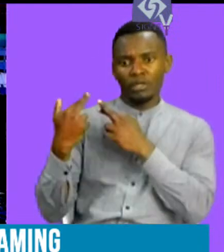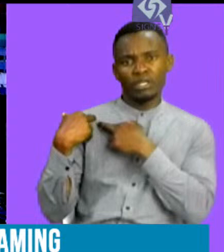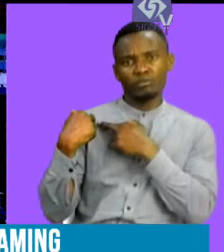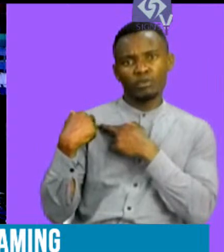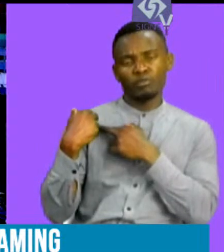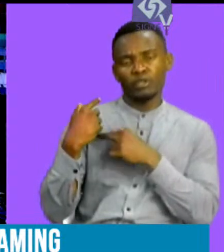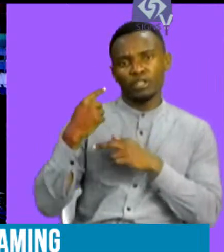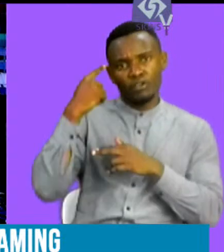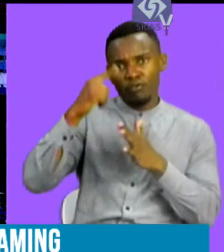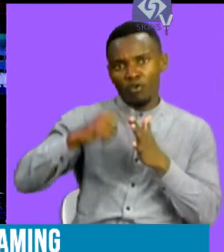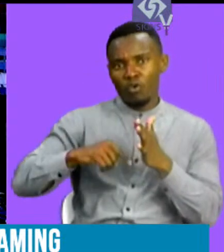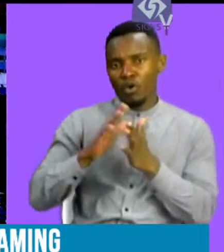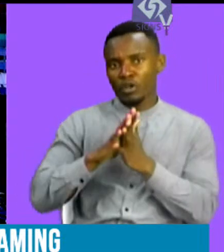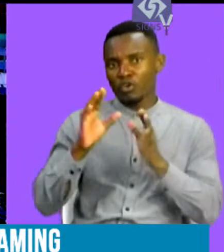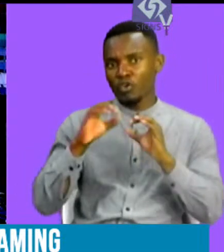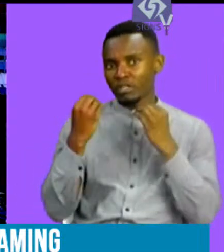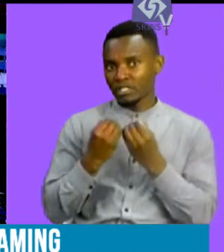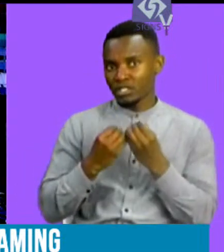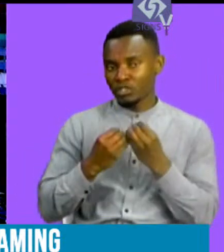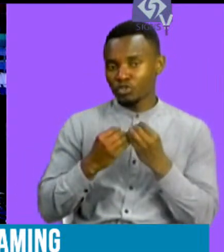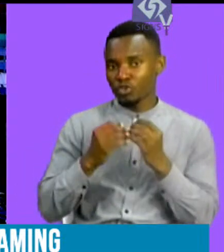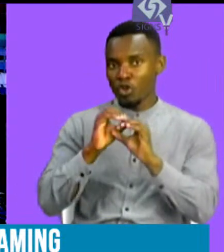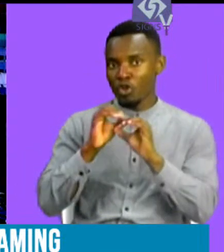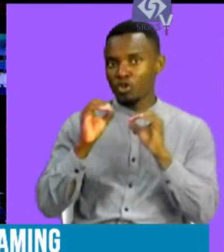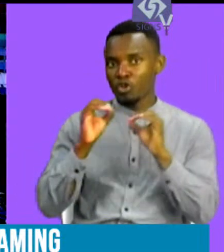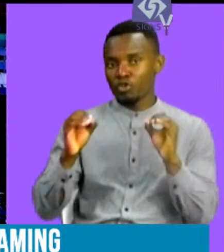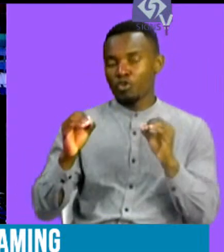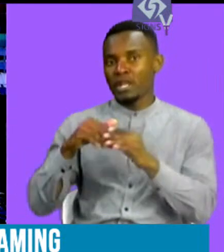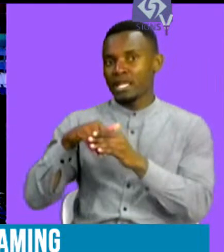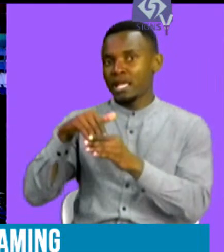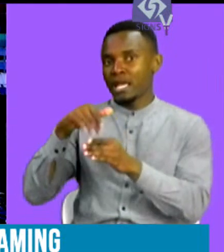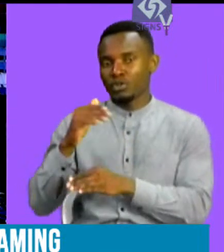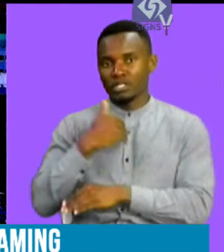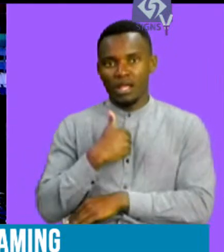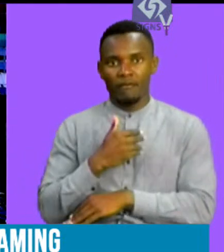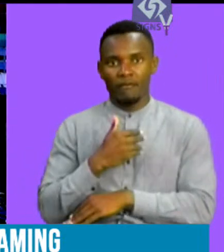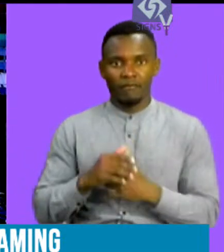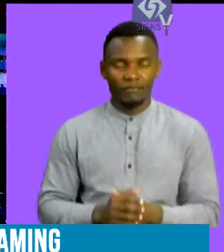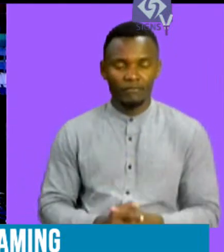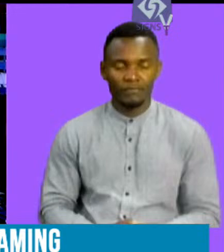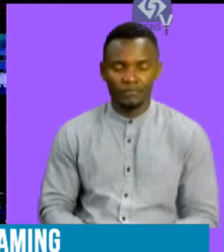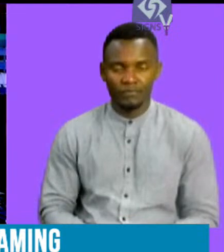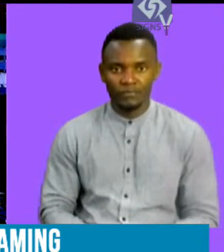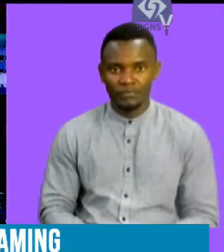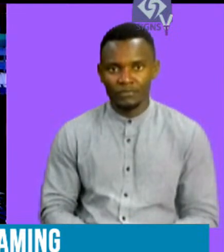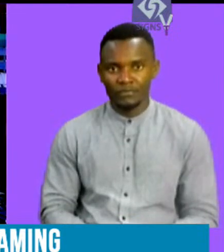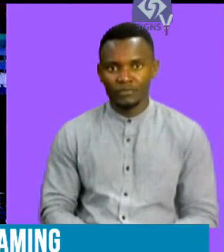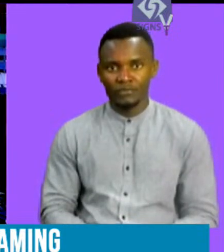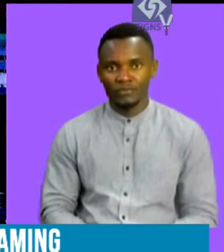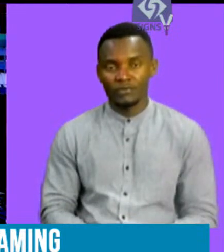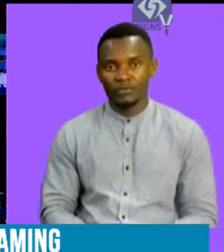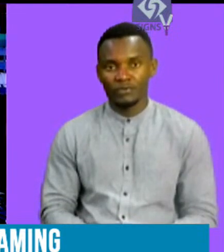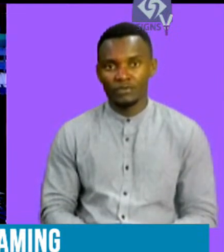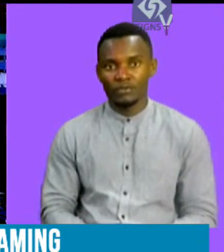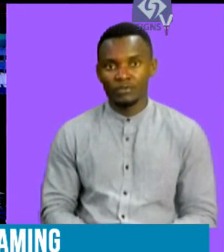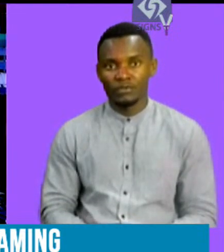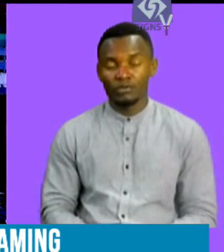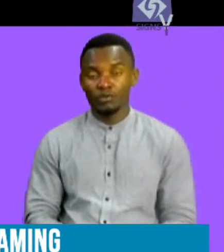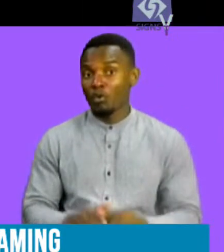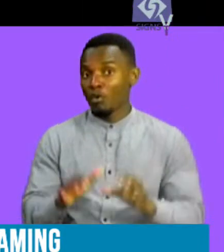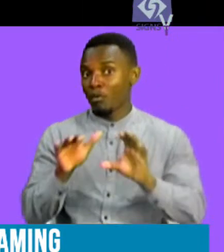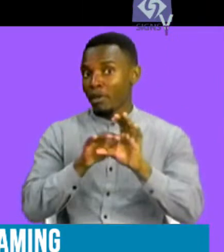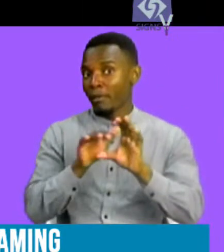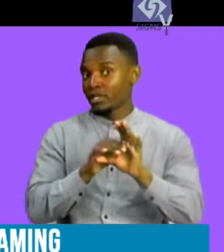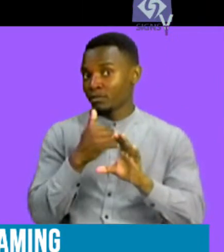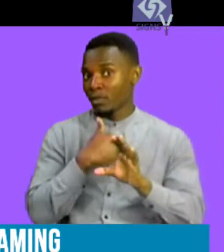One Out plays in this entire scope? No, so we have membership from,